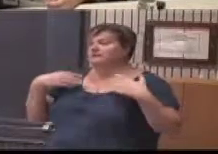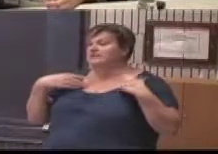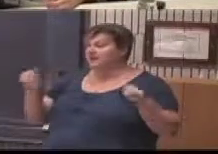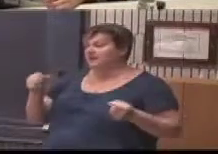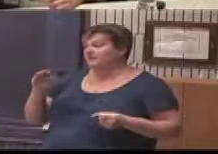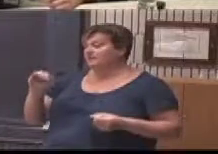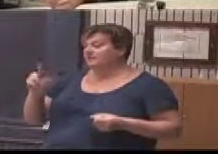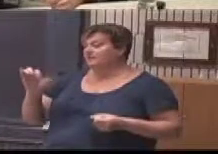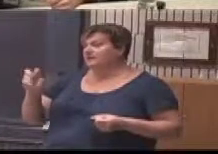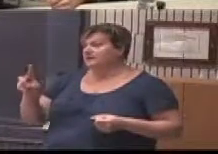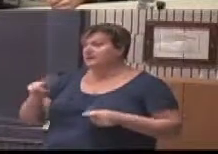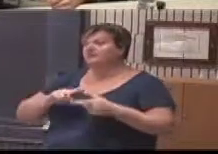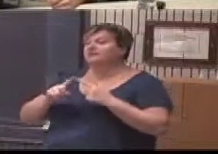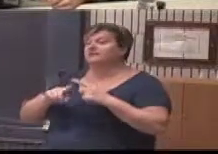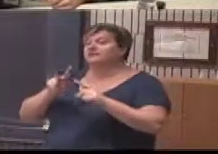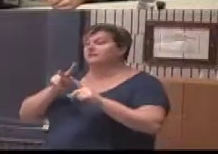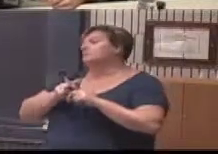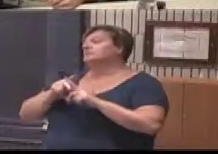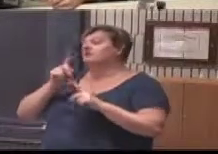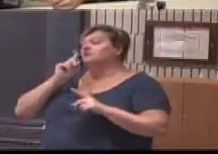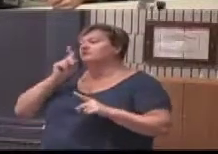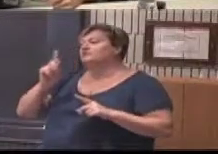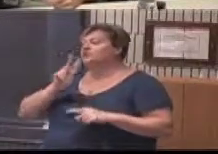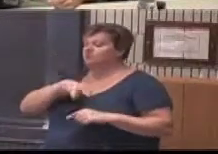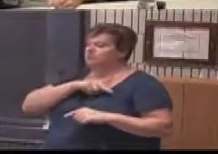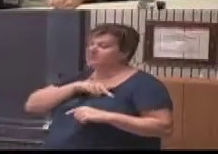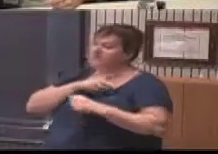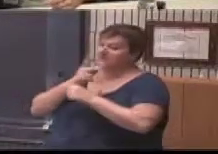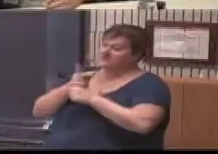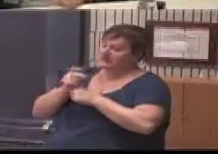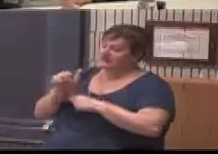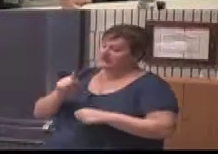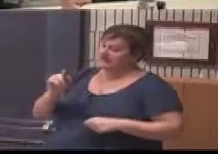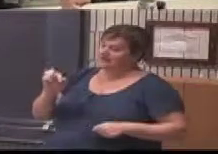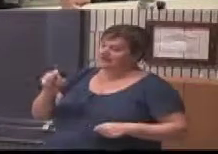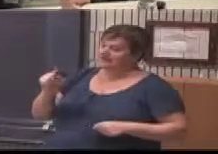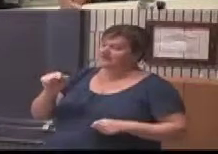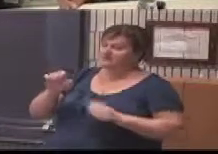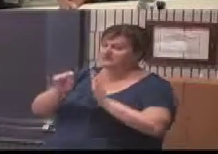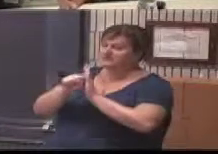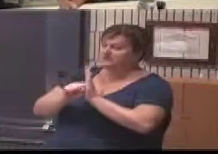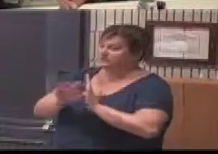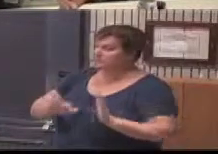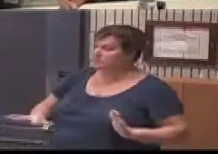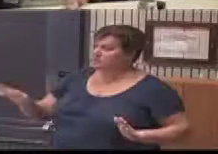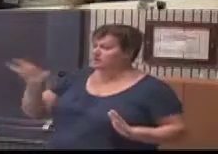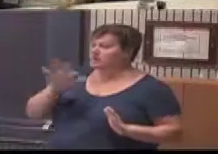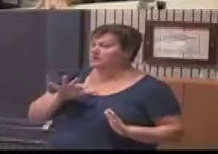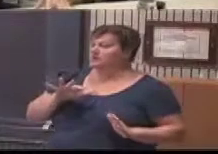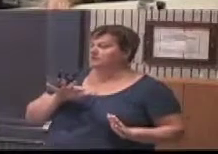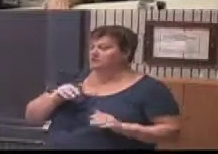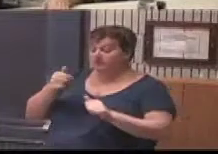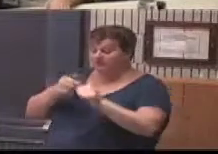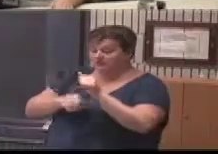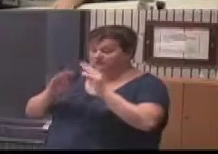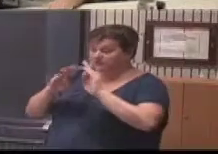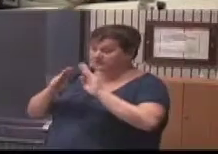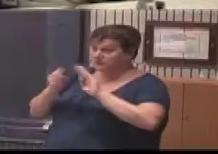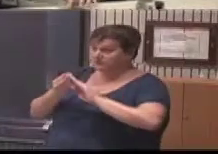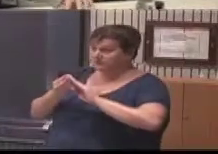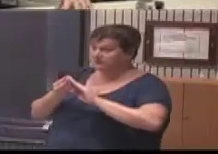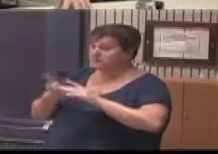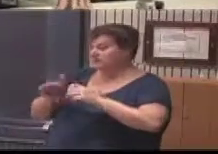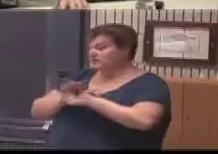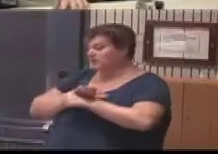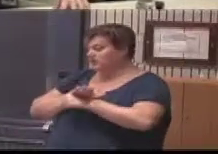challenging, and then they need to apply for the Personal Care Attendant Program, which is statewide, and every town in Massachusetts is